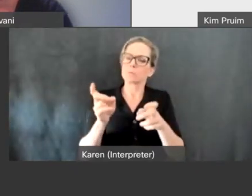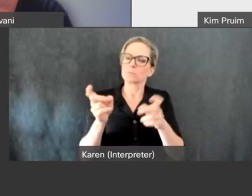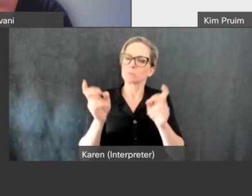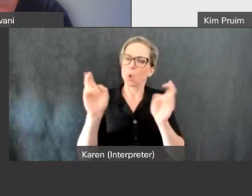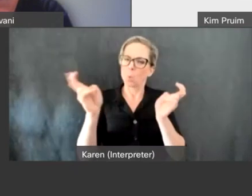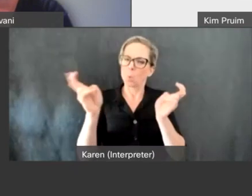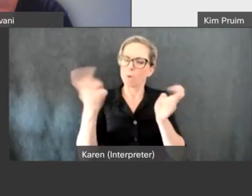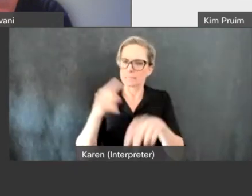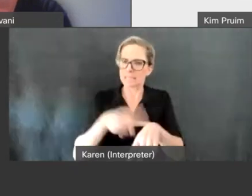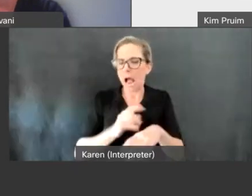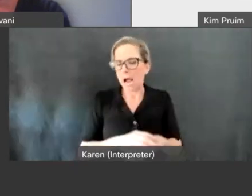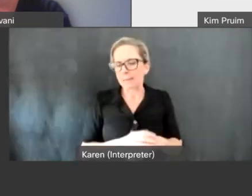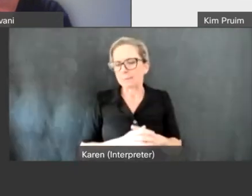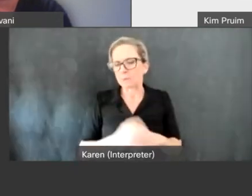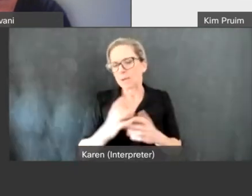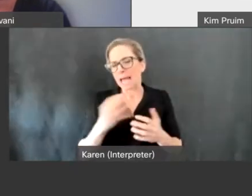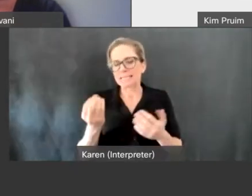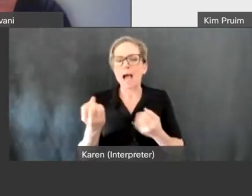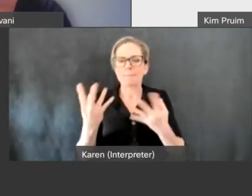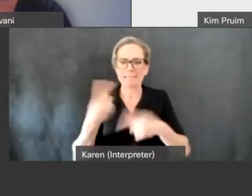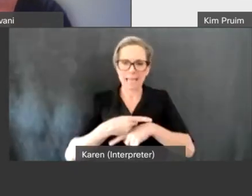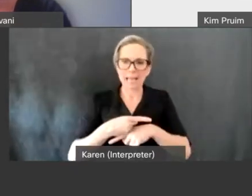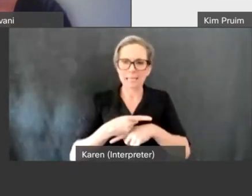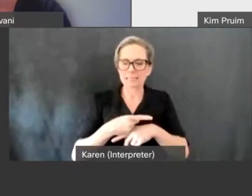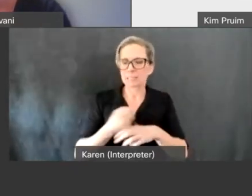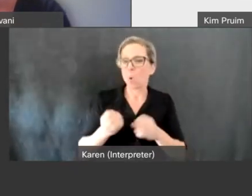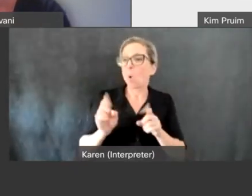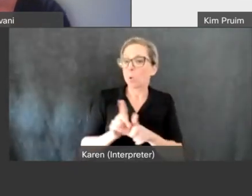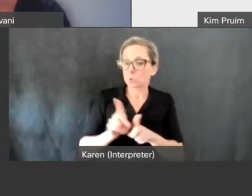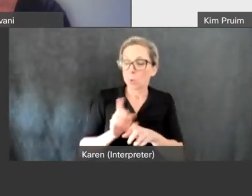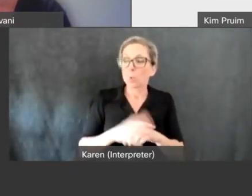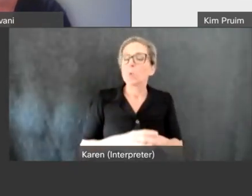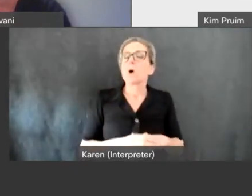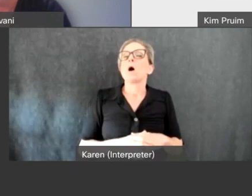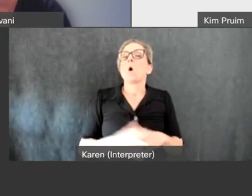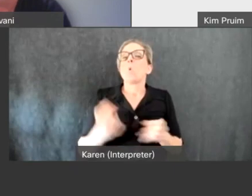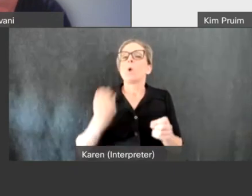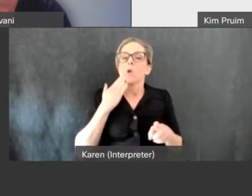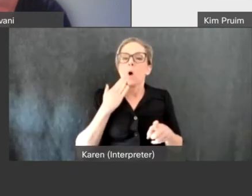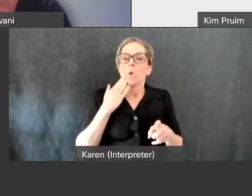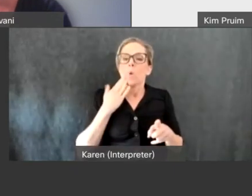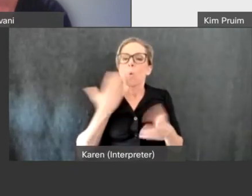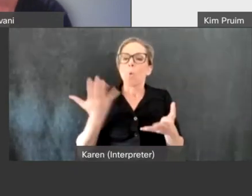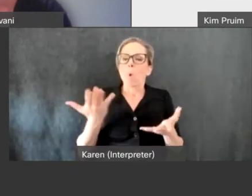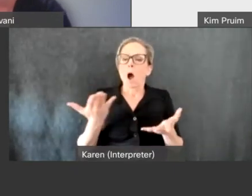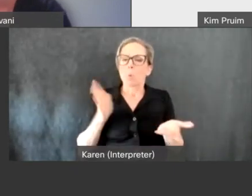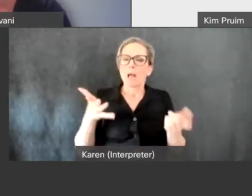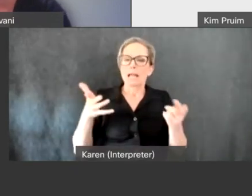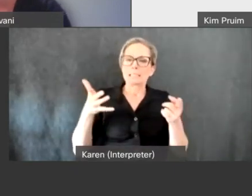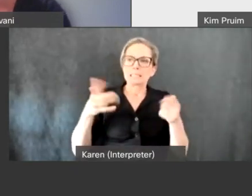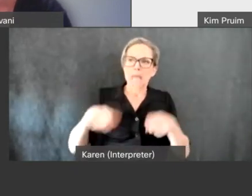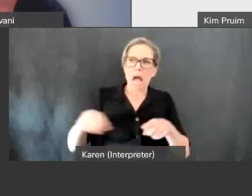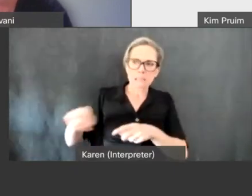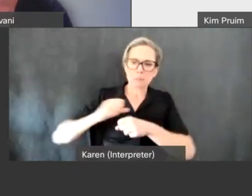talk about, yes, I think, and Kim had a good suggestion. Obviously, you want to know what's going to be done to protect